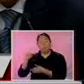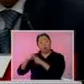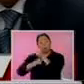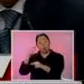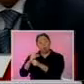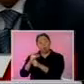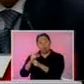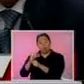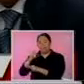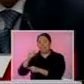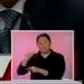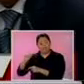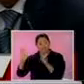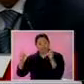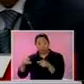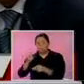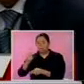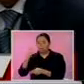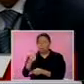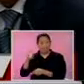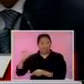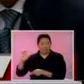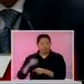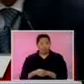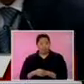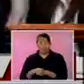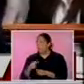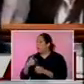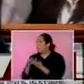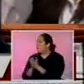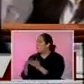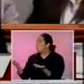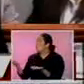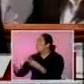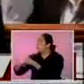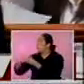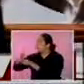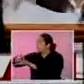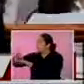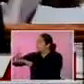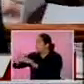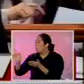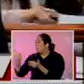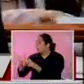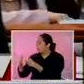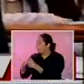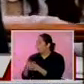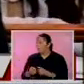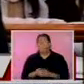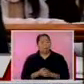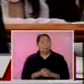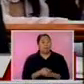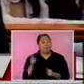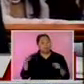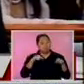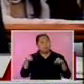what are some of the familiar landmarks which are nearby? Bonifacio Ridge Condominium is just beside